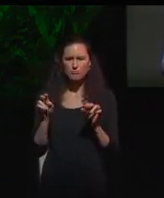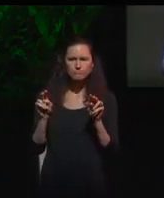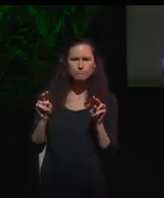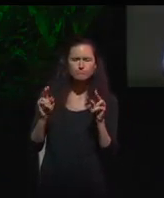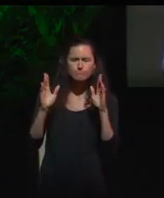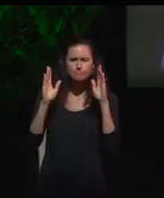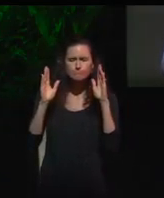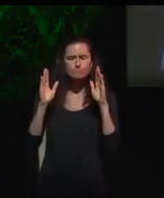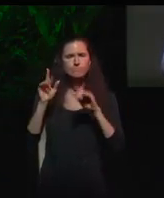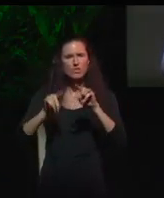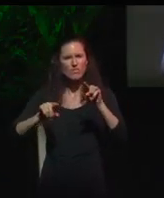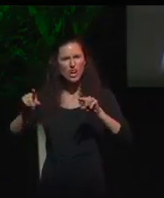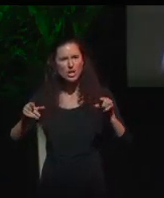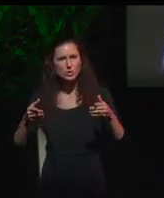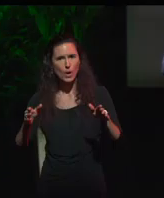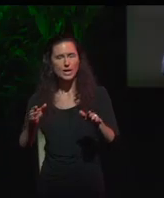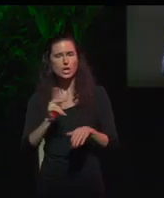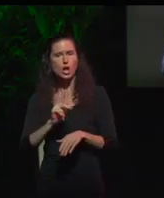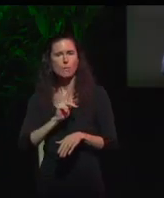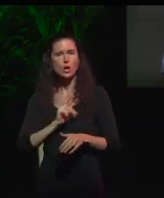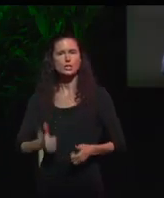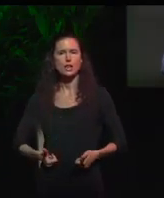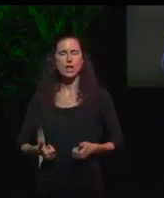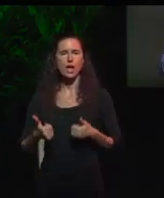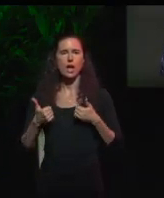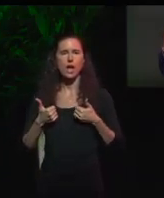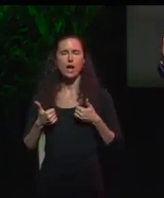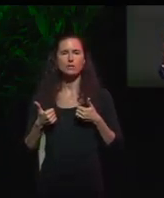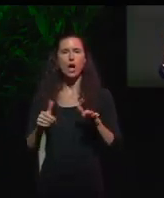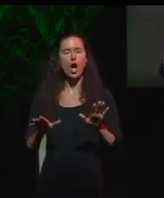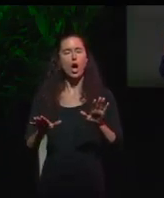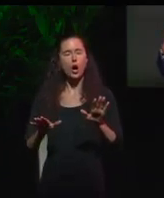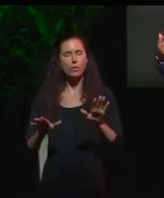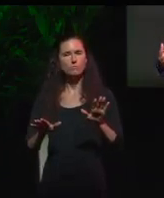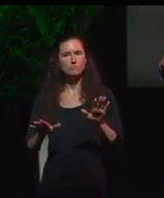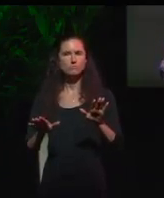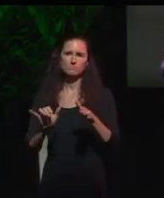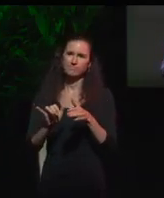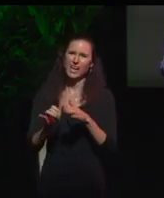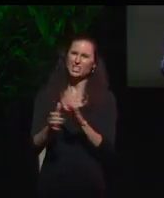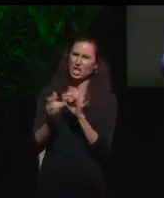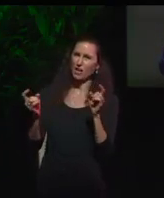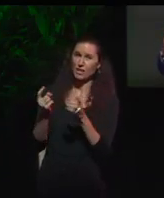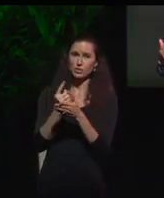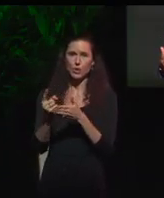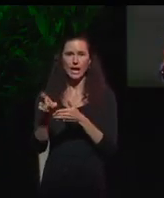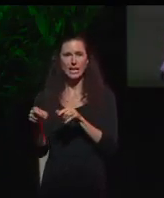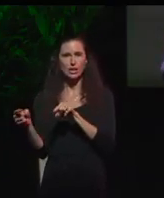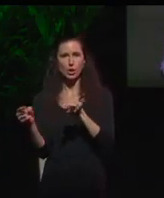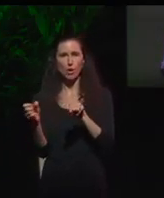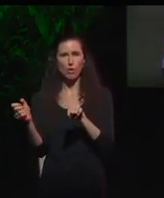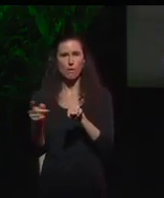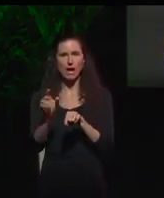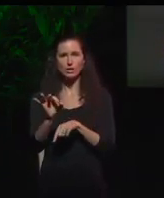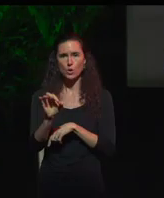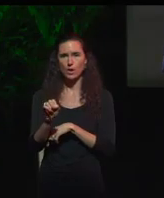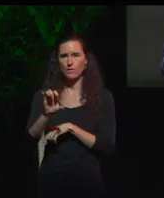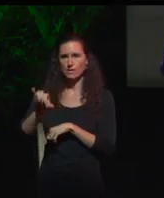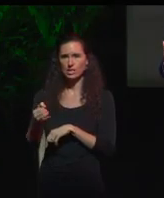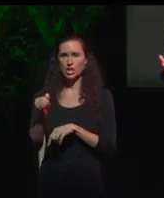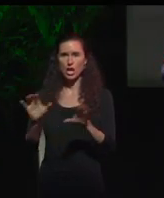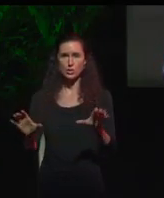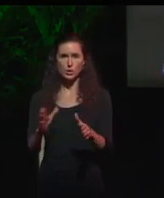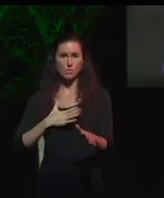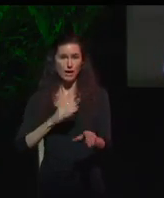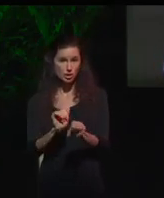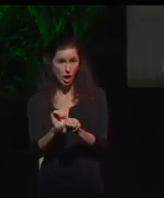various degrees in our personal lives. And oh yeah, by the way, it's convocation week and I need to go back to FSCJ and do my job because